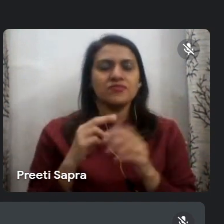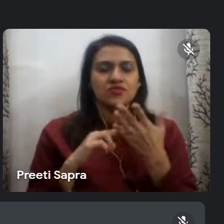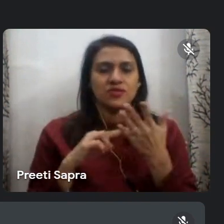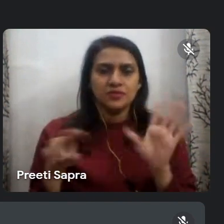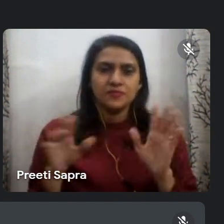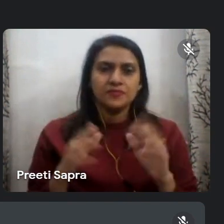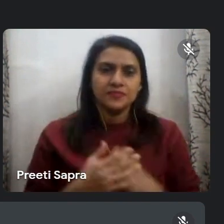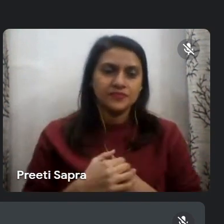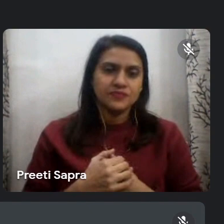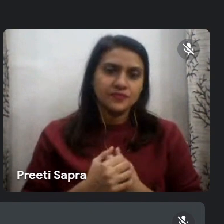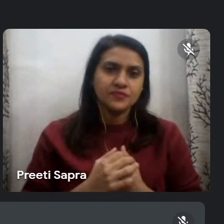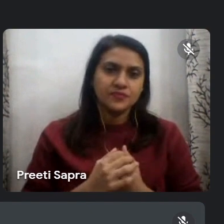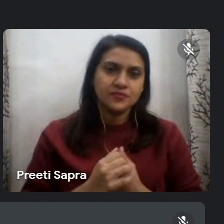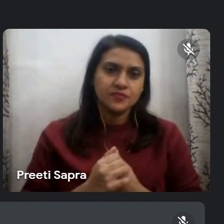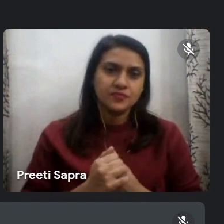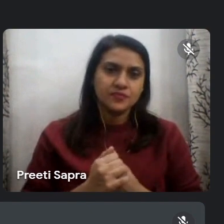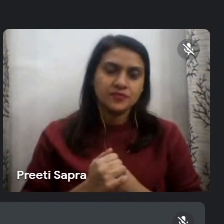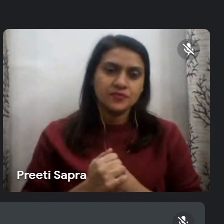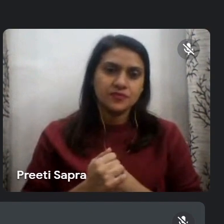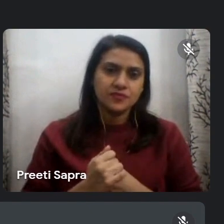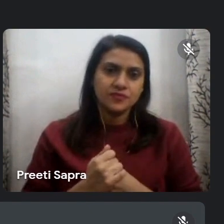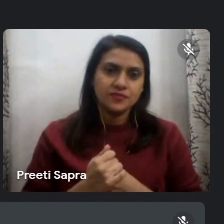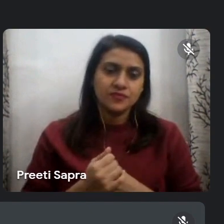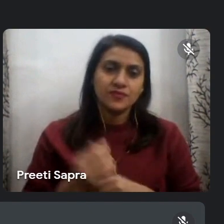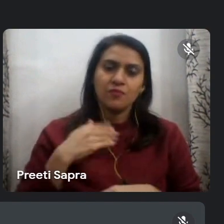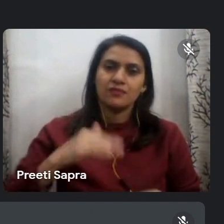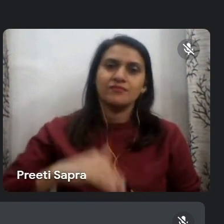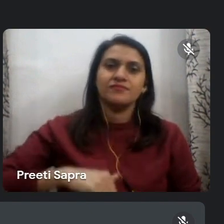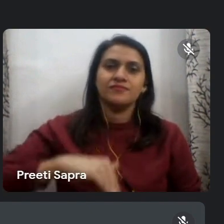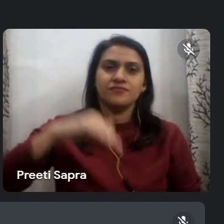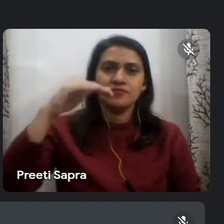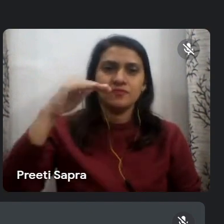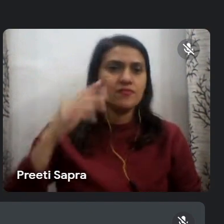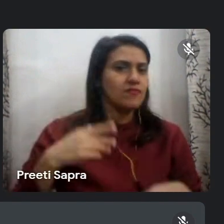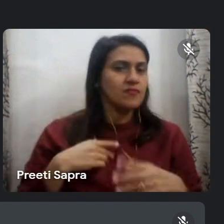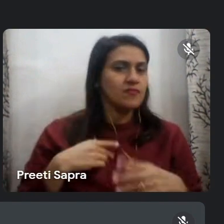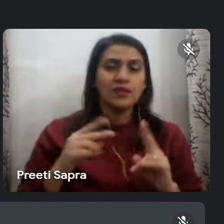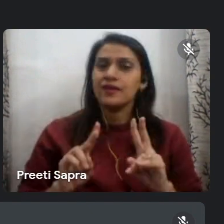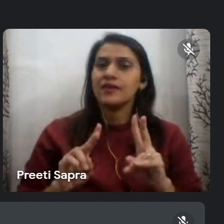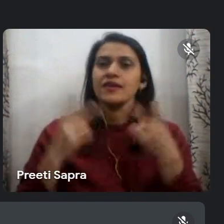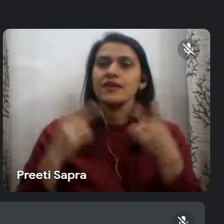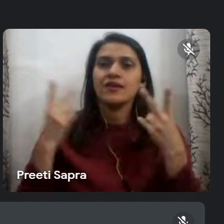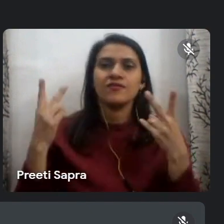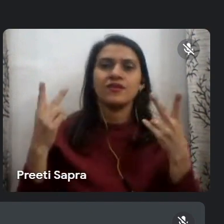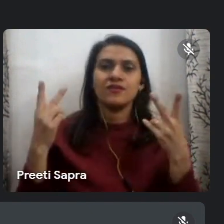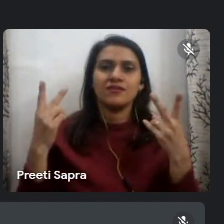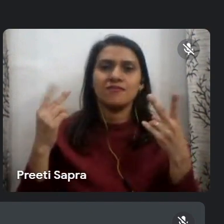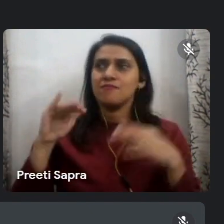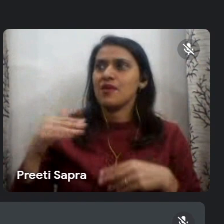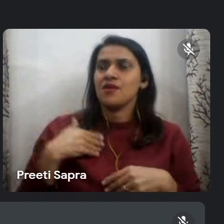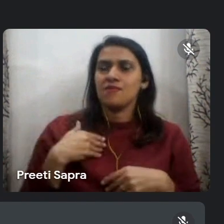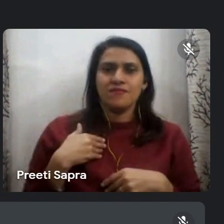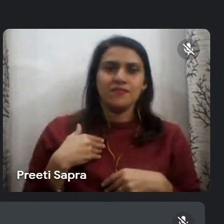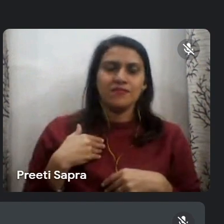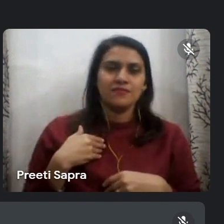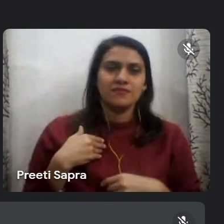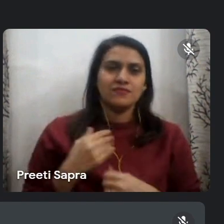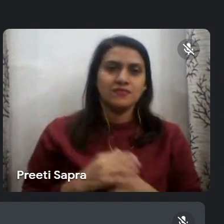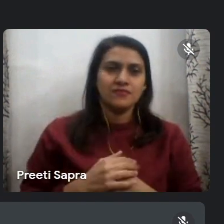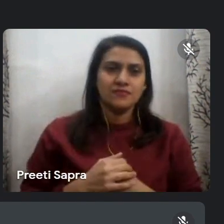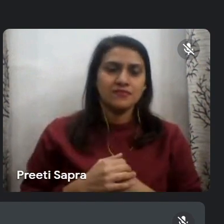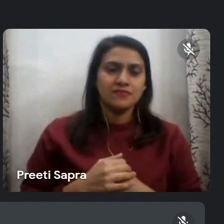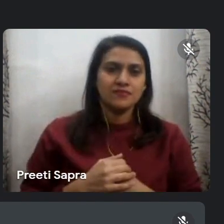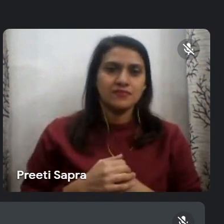So coming to my childhood, I was always a very different kid. I think I